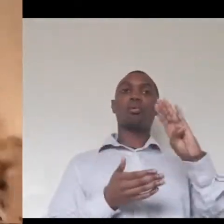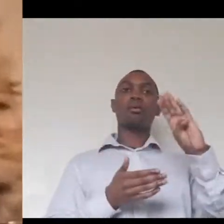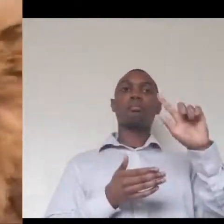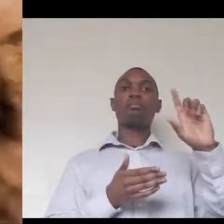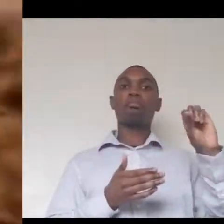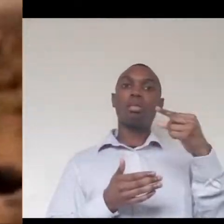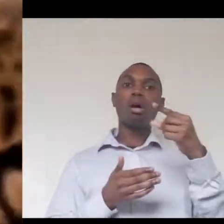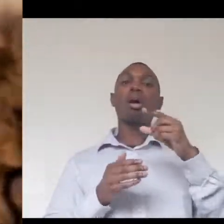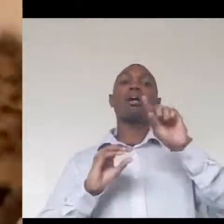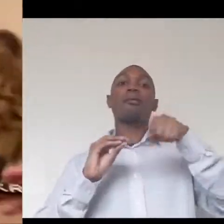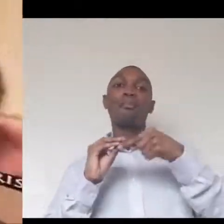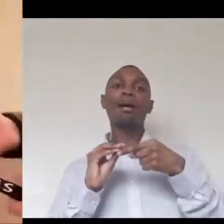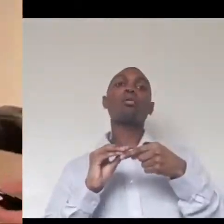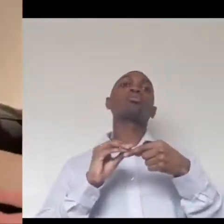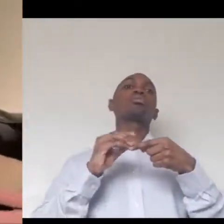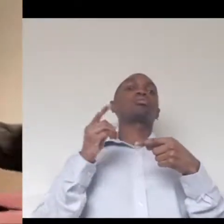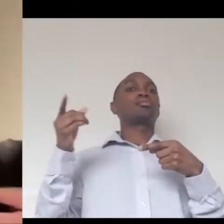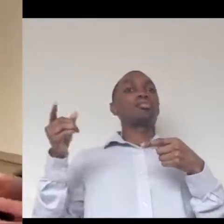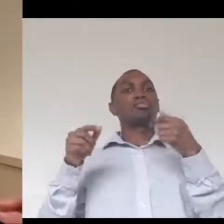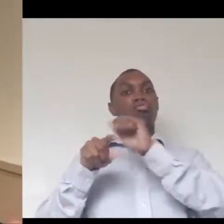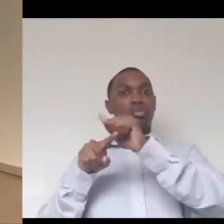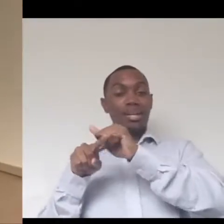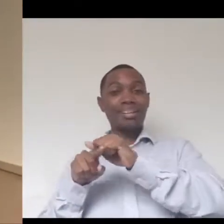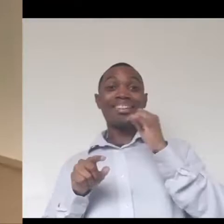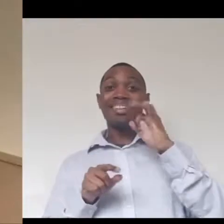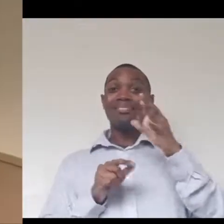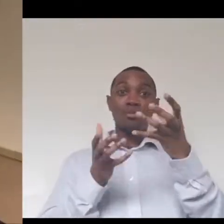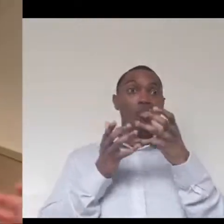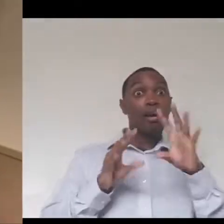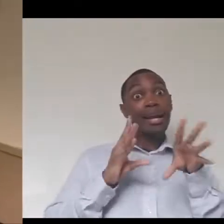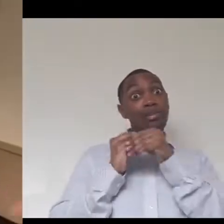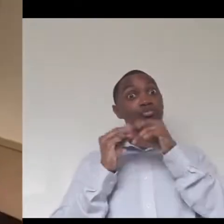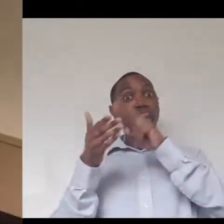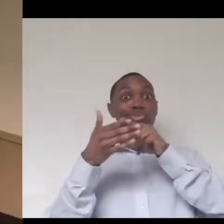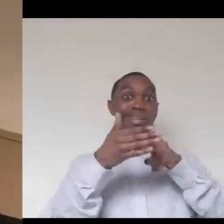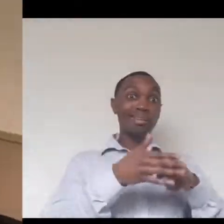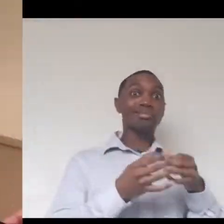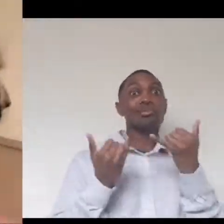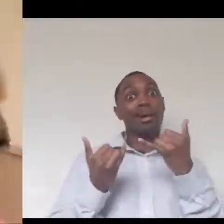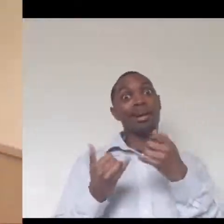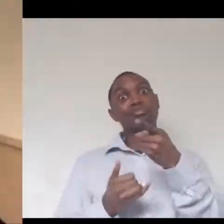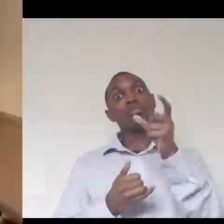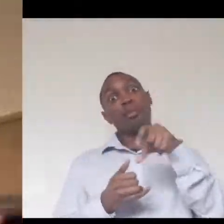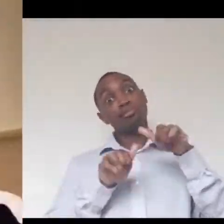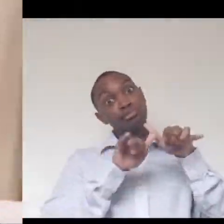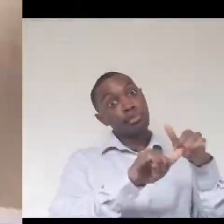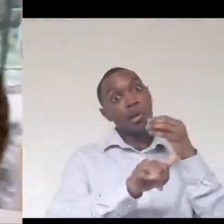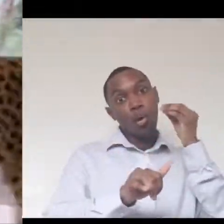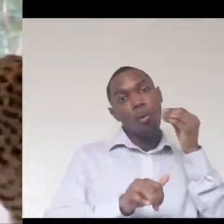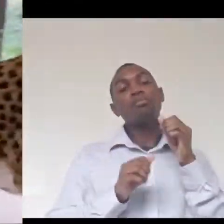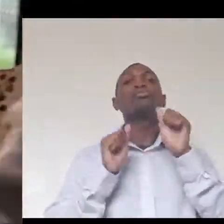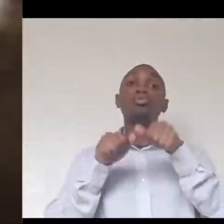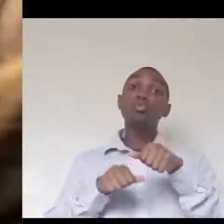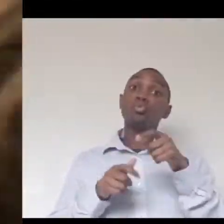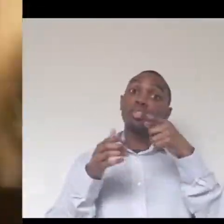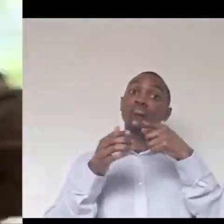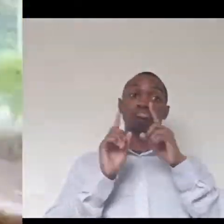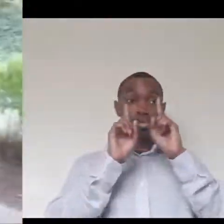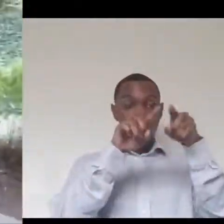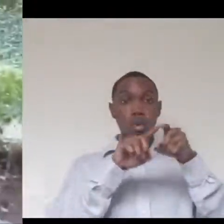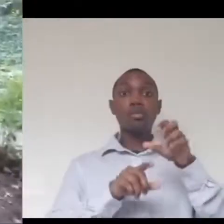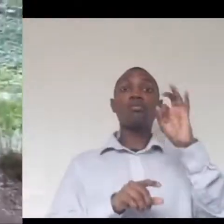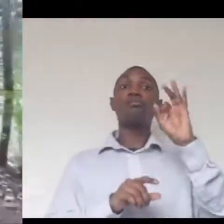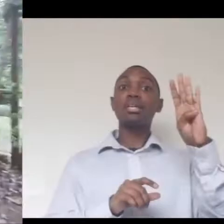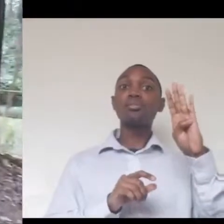reading while we're all stuck at home during this time, you can go ahead and check that out. That is linked as well on the zoo's Facebook page for this